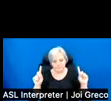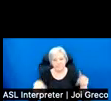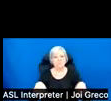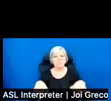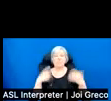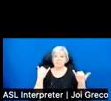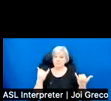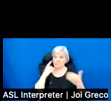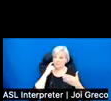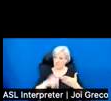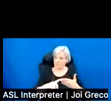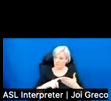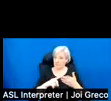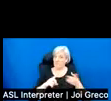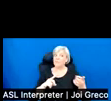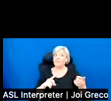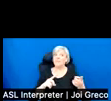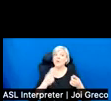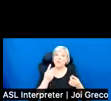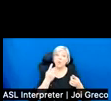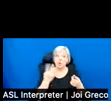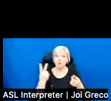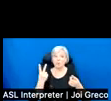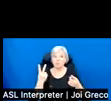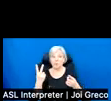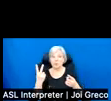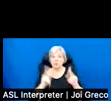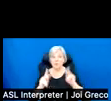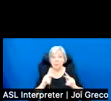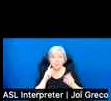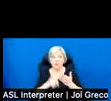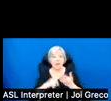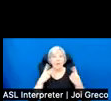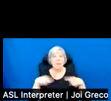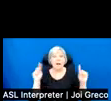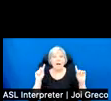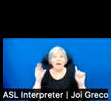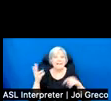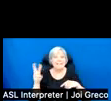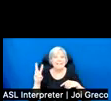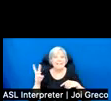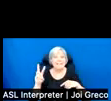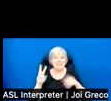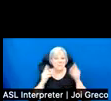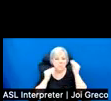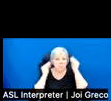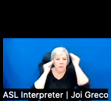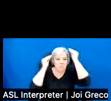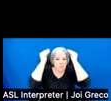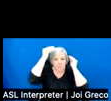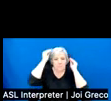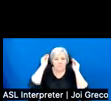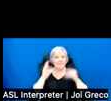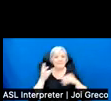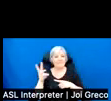found that has worked for 1 or 2 individuals out of about 8 is one that has 16 electrodes. Now what we're trying to do is